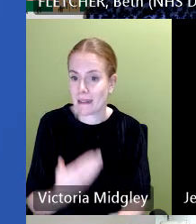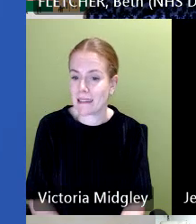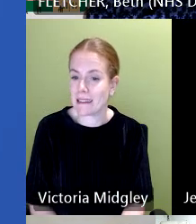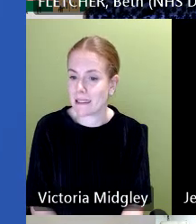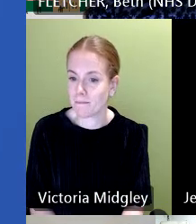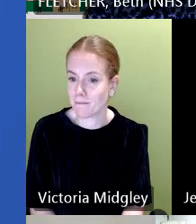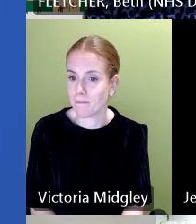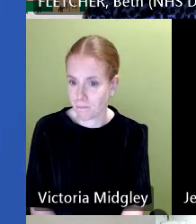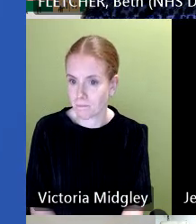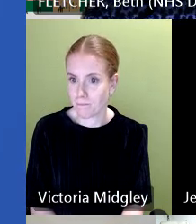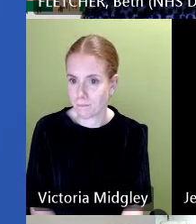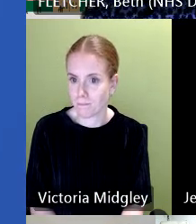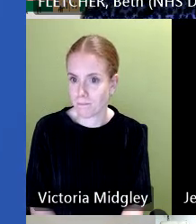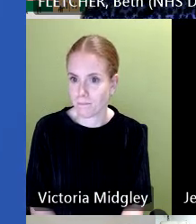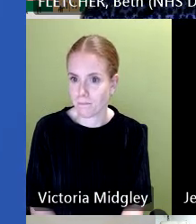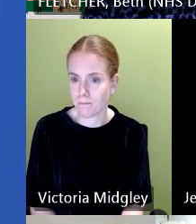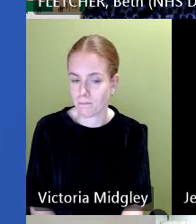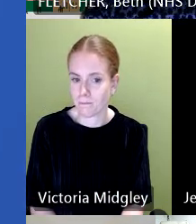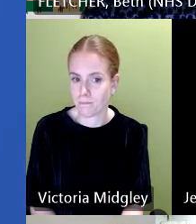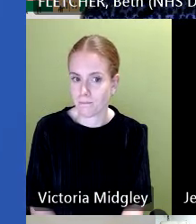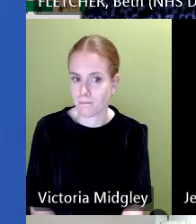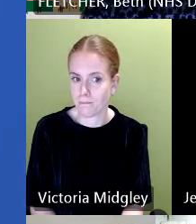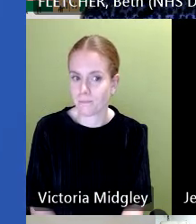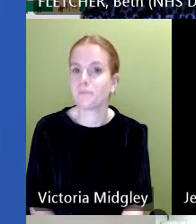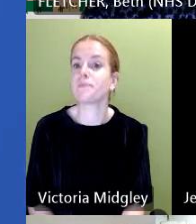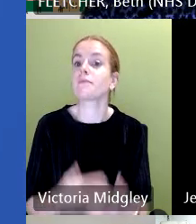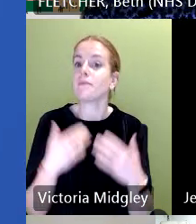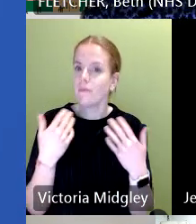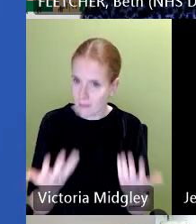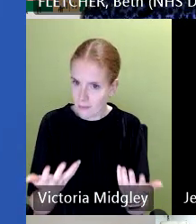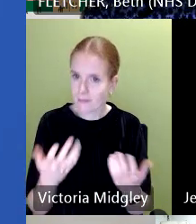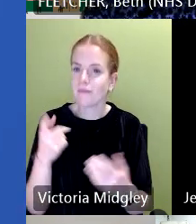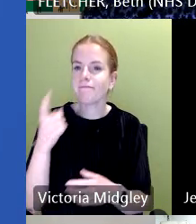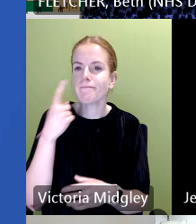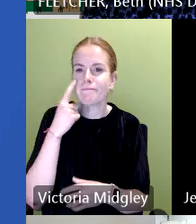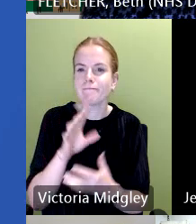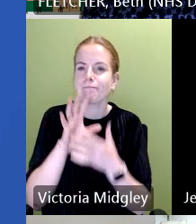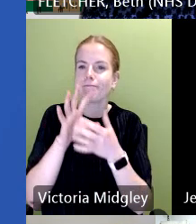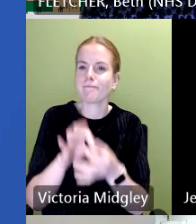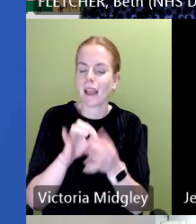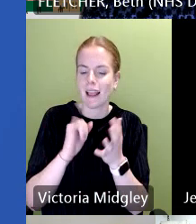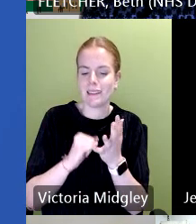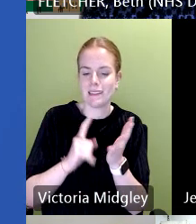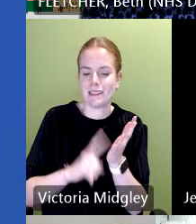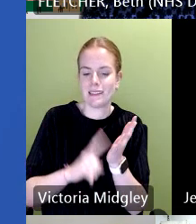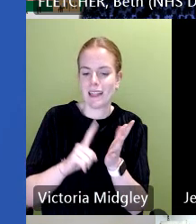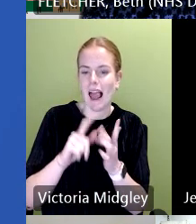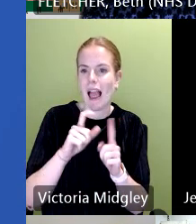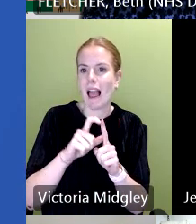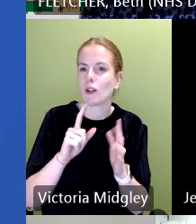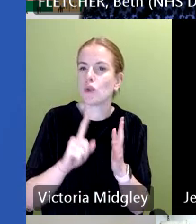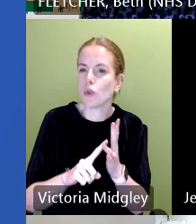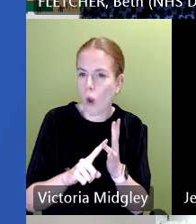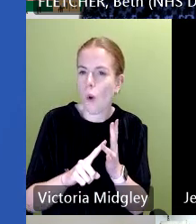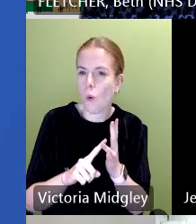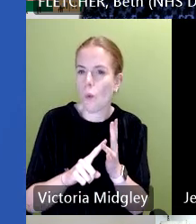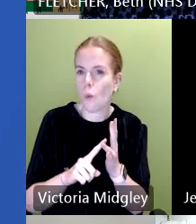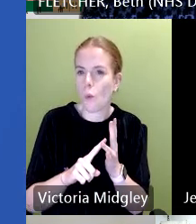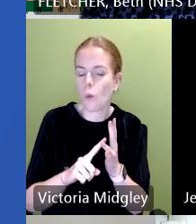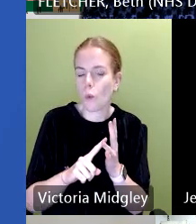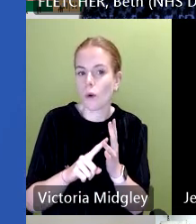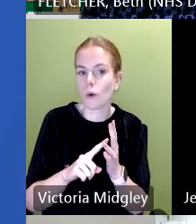is the point where you take us through, join in Slido, we get Mark on hand for any technical guidance, and we get your